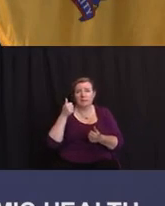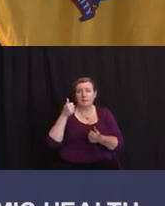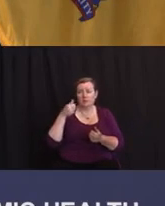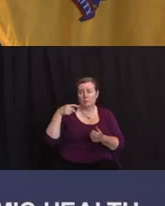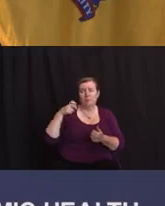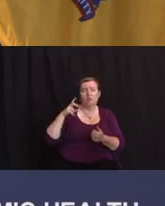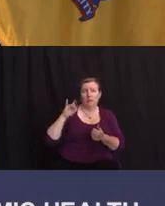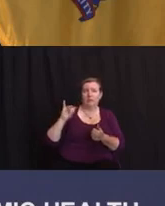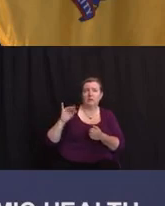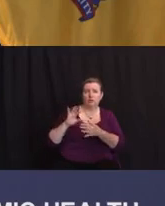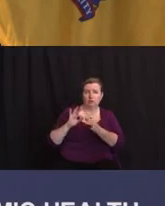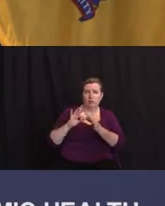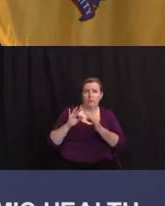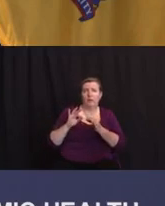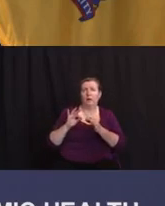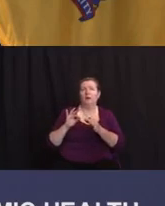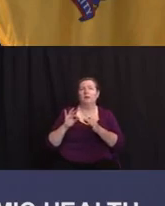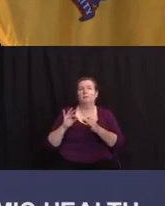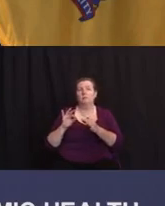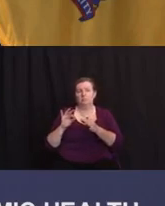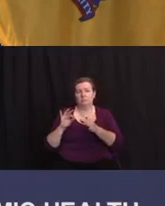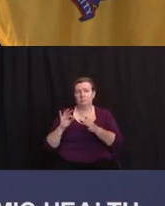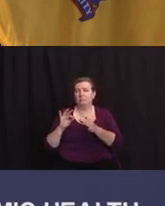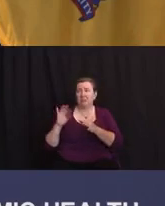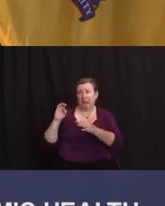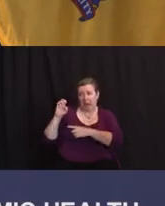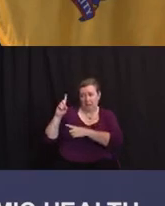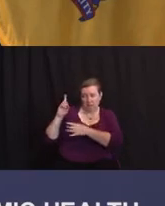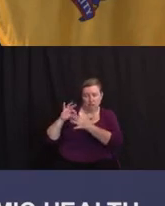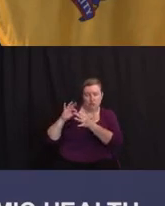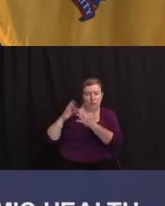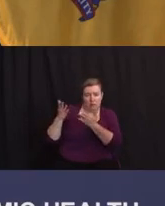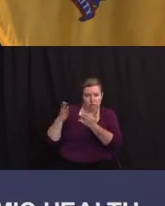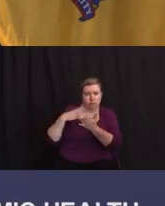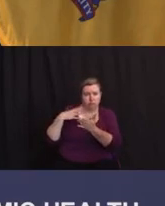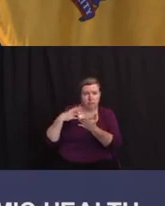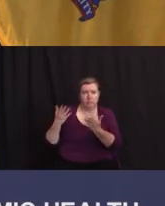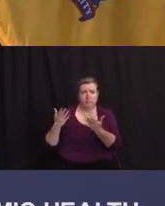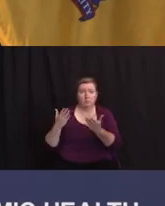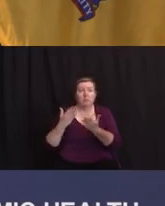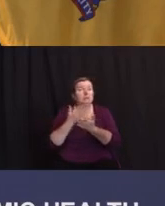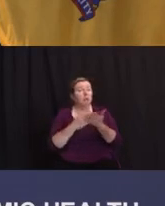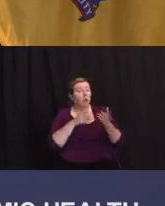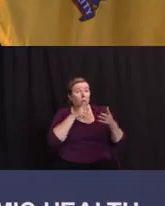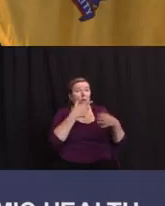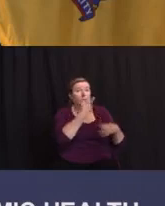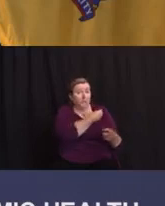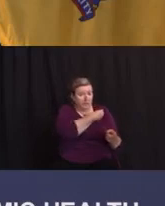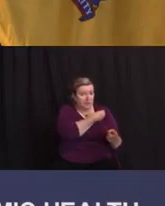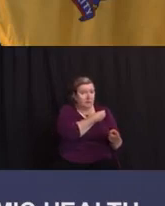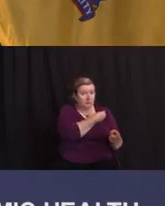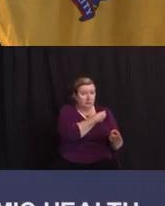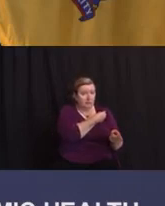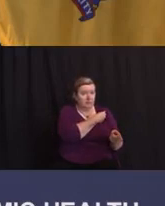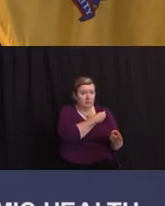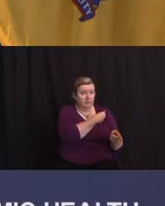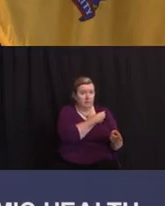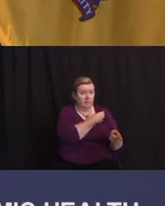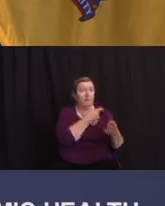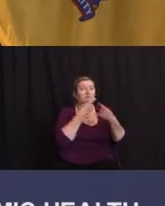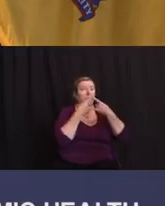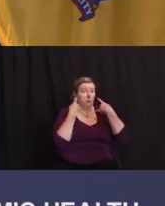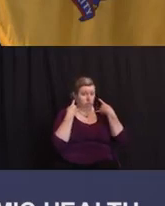as well. You know, for people have been vaccinated, if they do mask up,